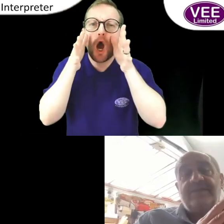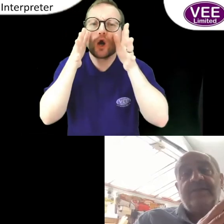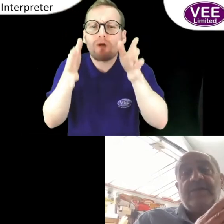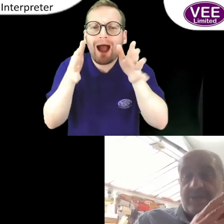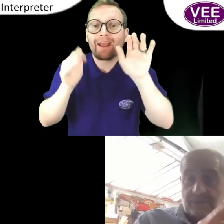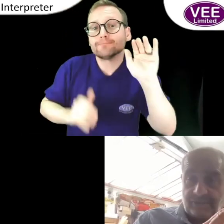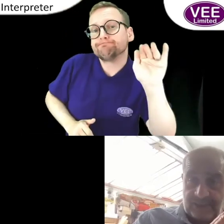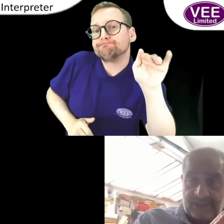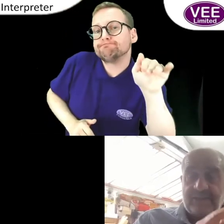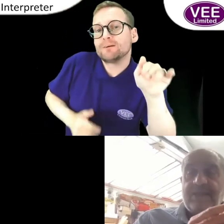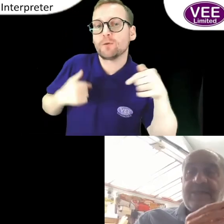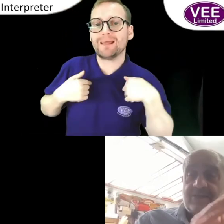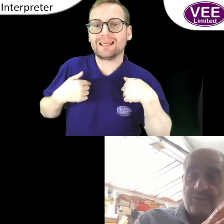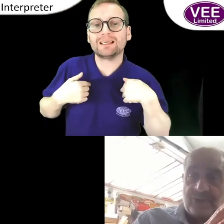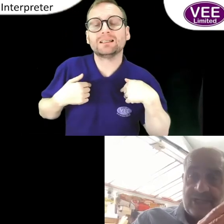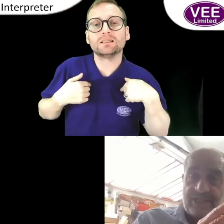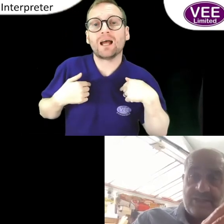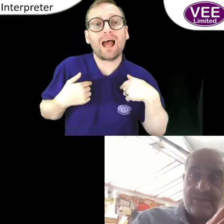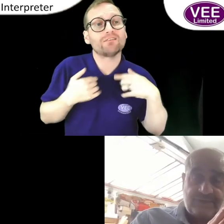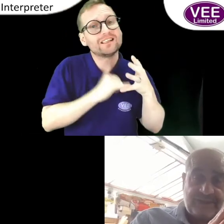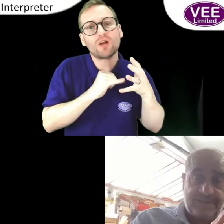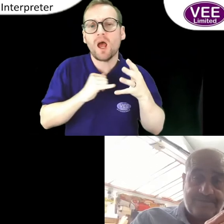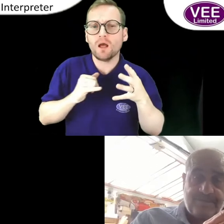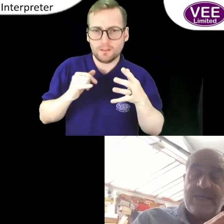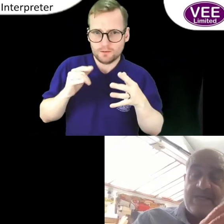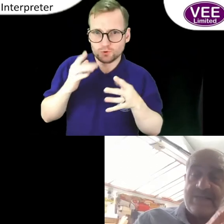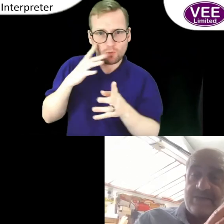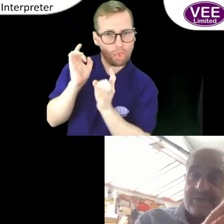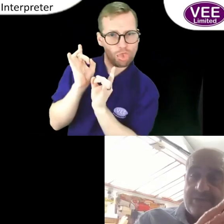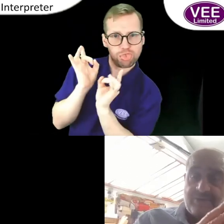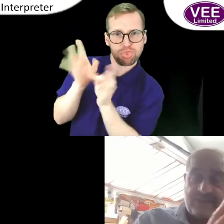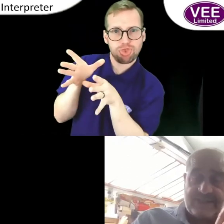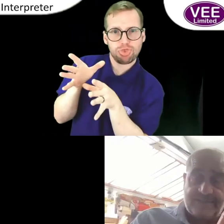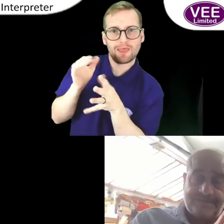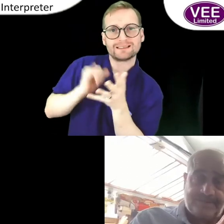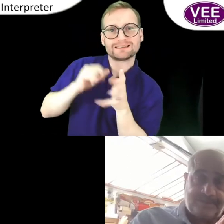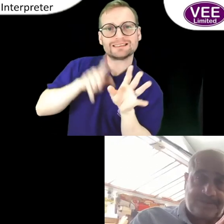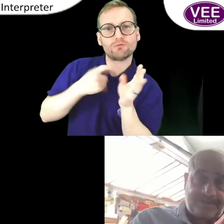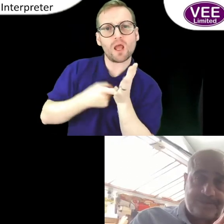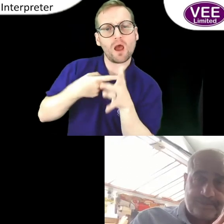others not to forget and not to wash hands of Syria. Thank you very much for listening.